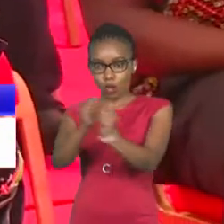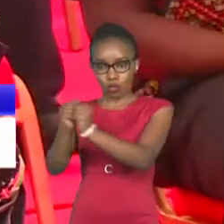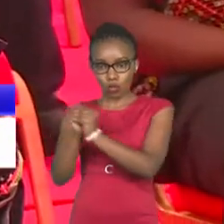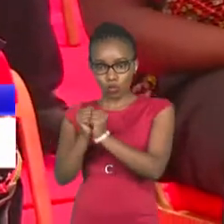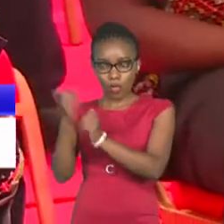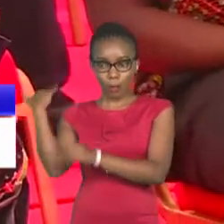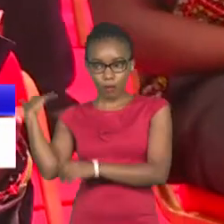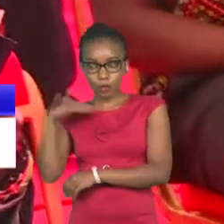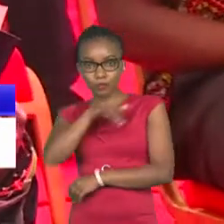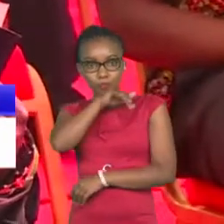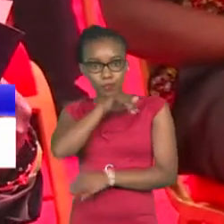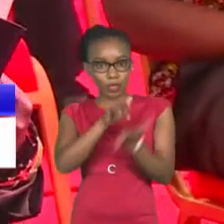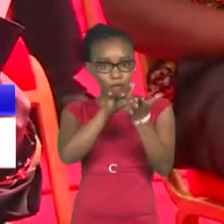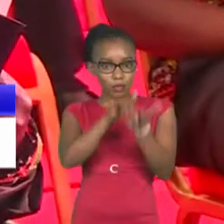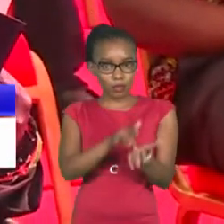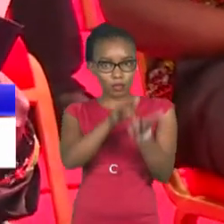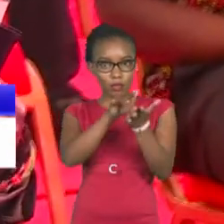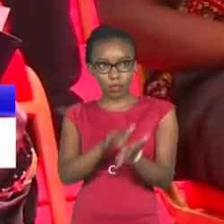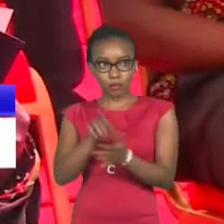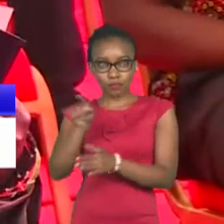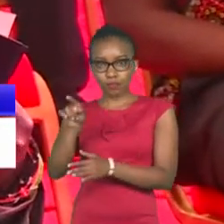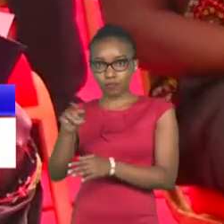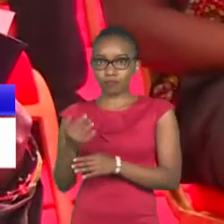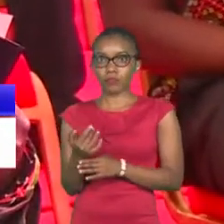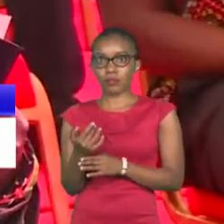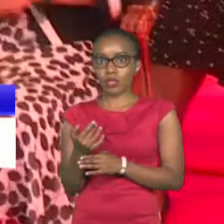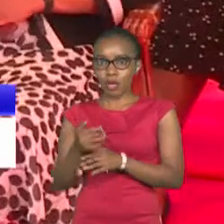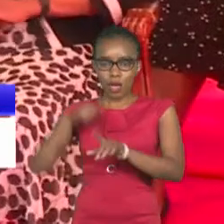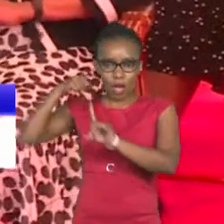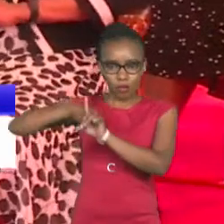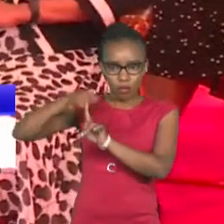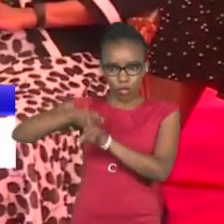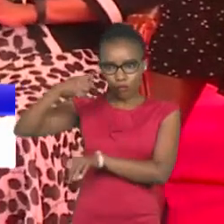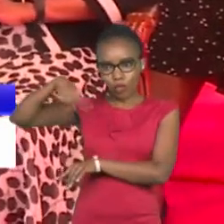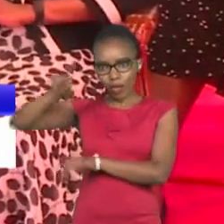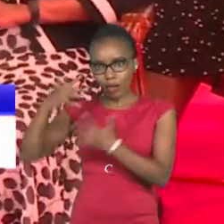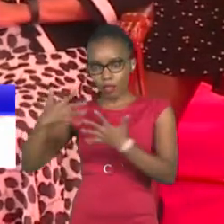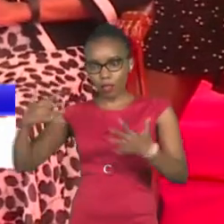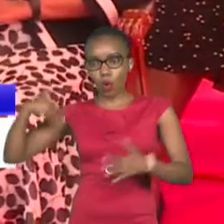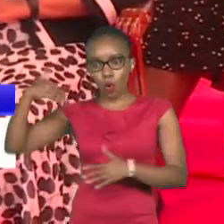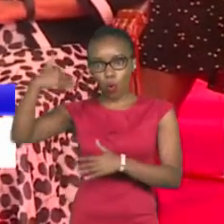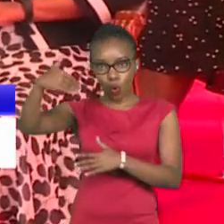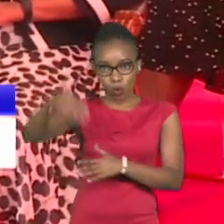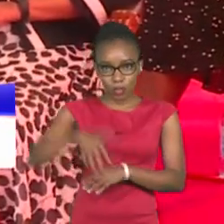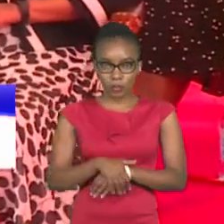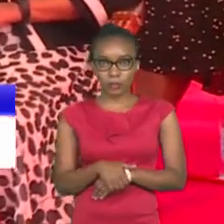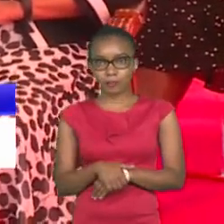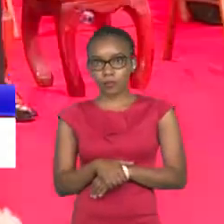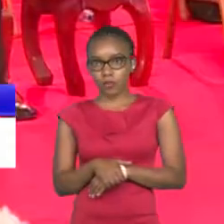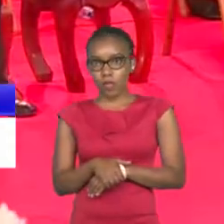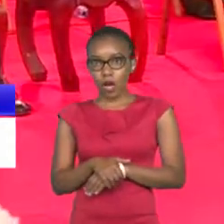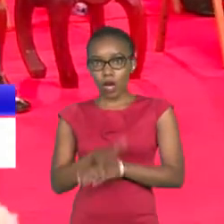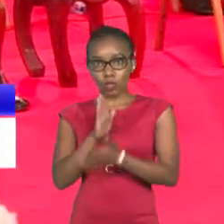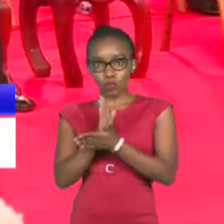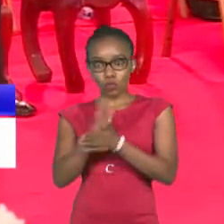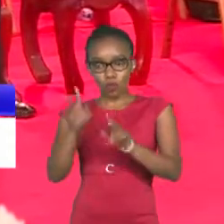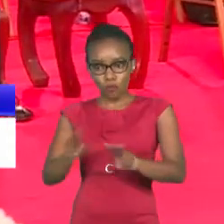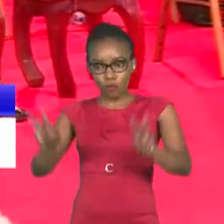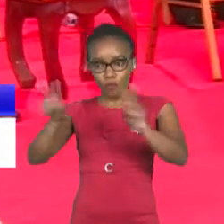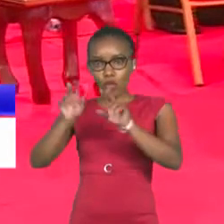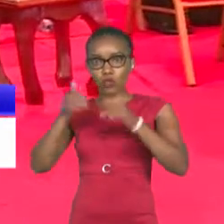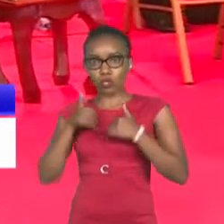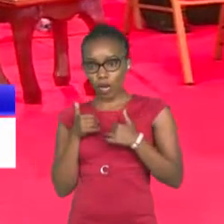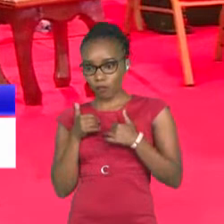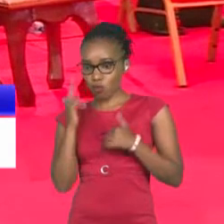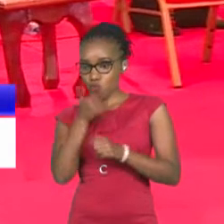Raila reiterating that Mzee Nyatae stood for what was right at all times and instilled the same virtues in leaders whom he worked closely